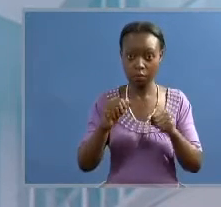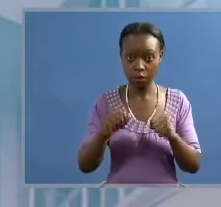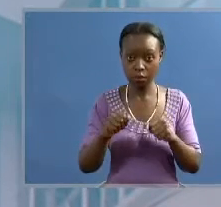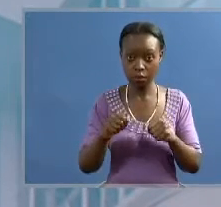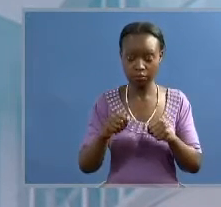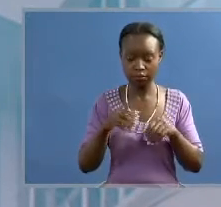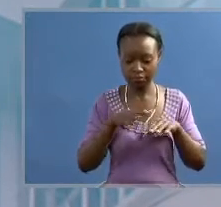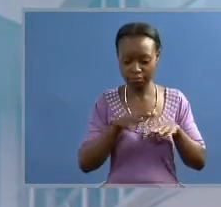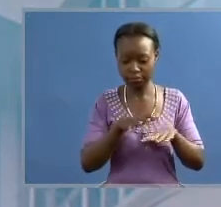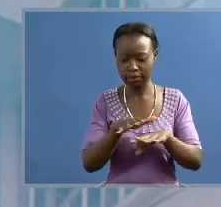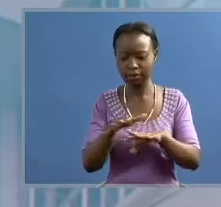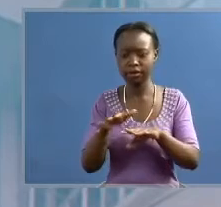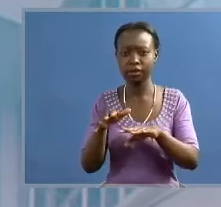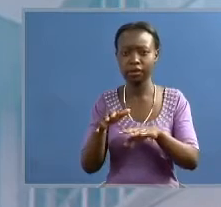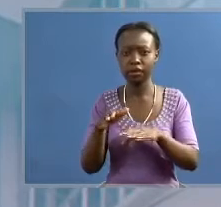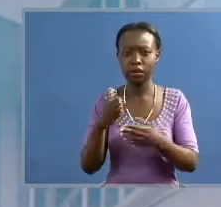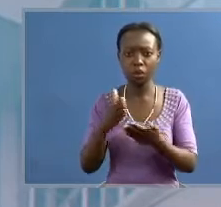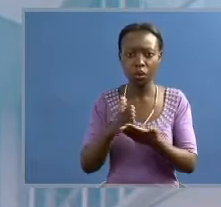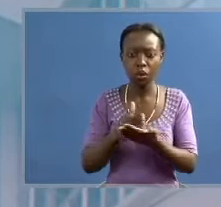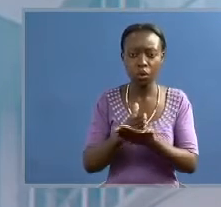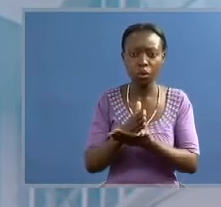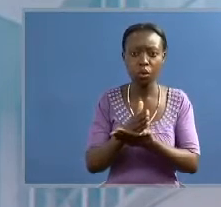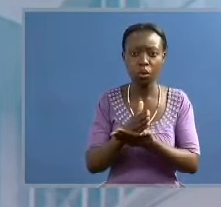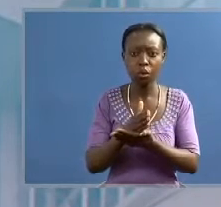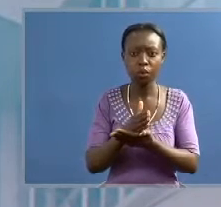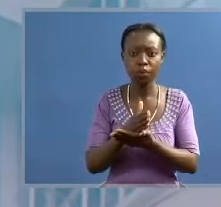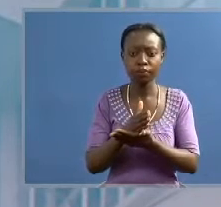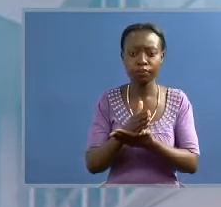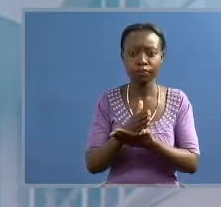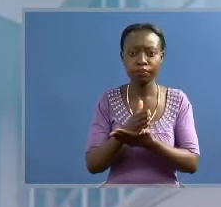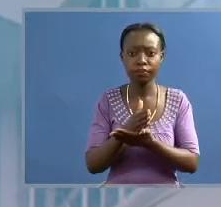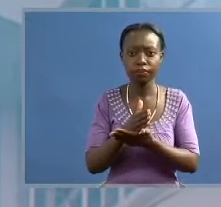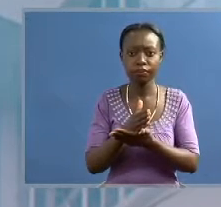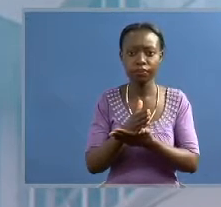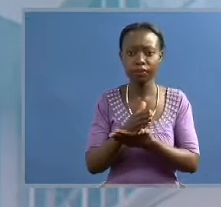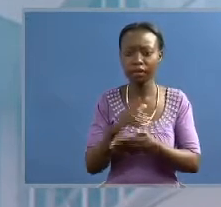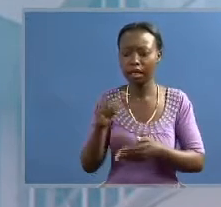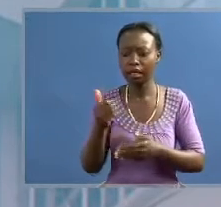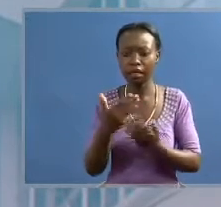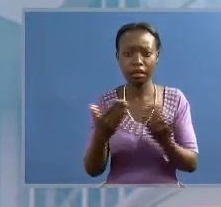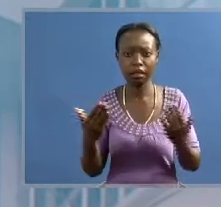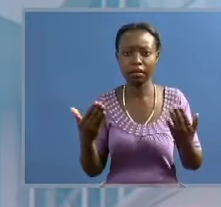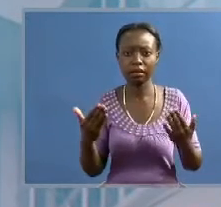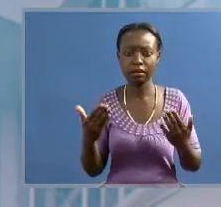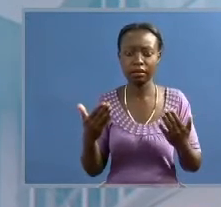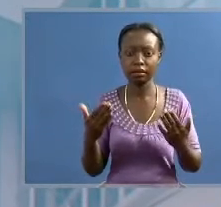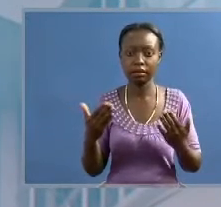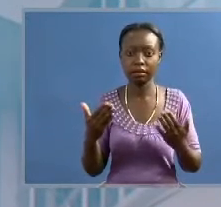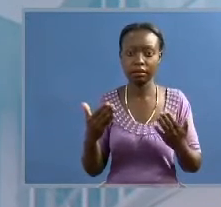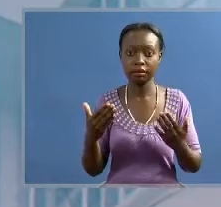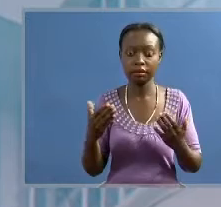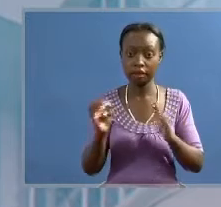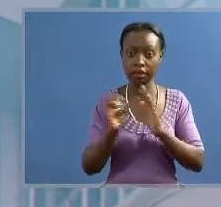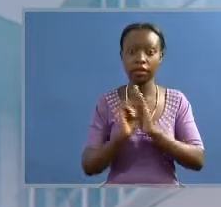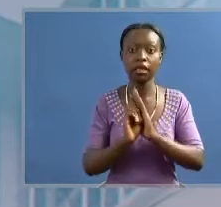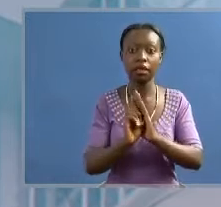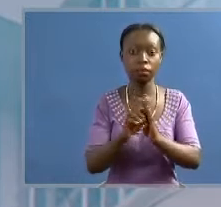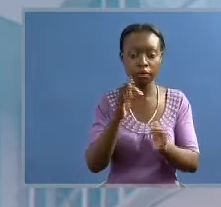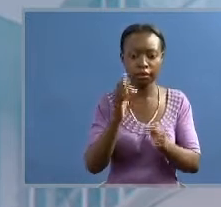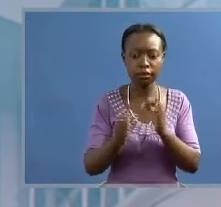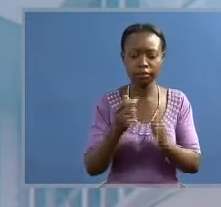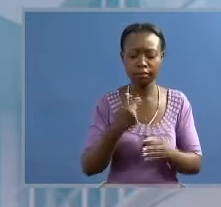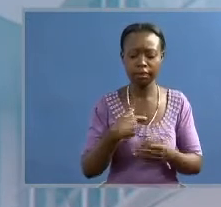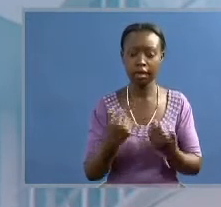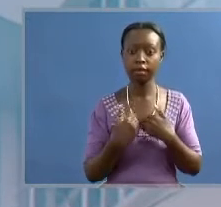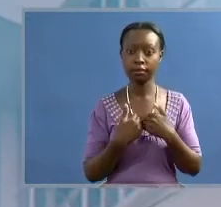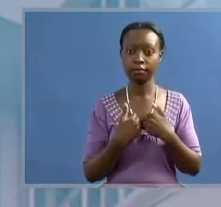transmitted through contaminated inanimate objects. We call them fomites. For instance, if I had